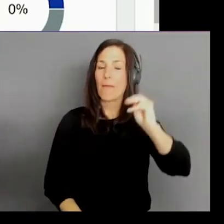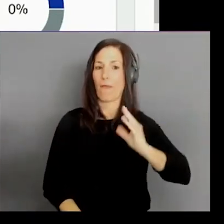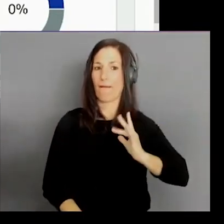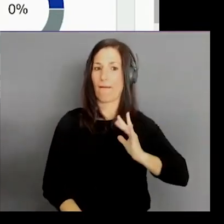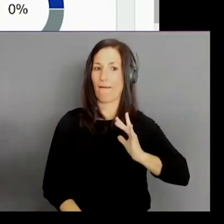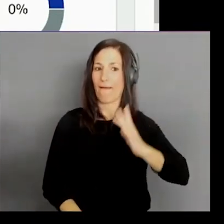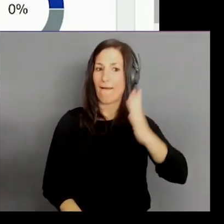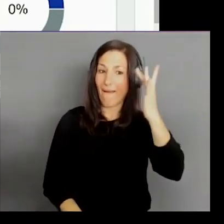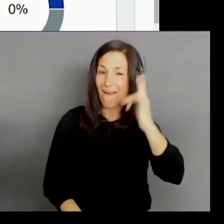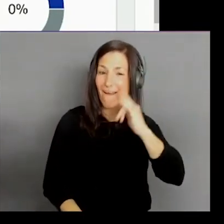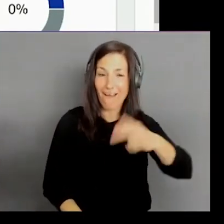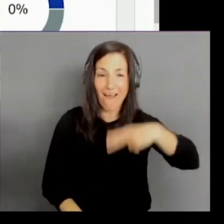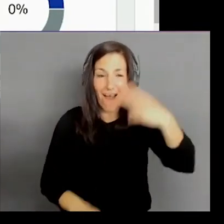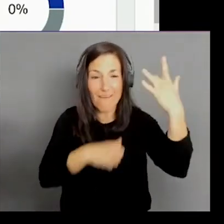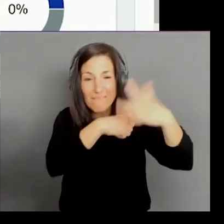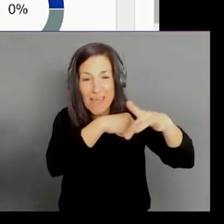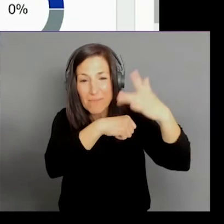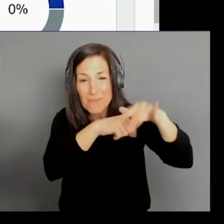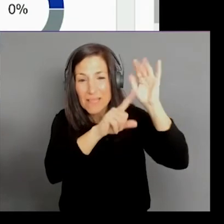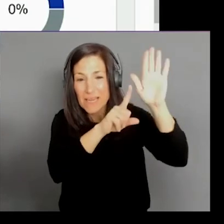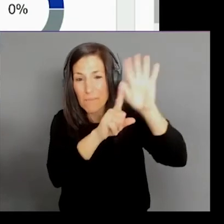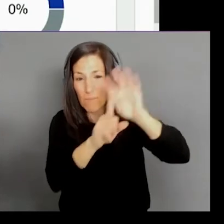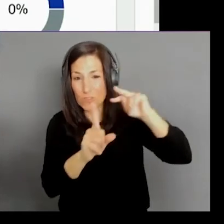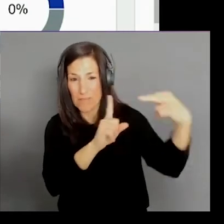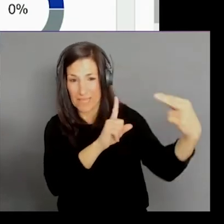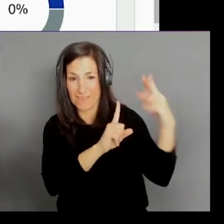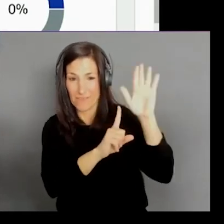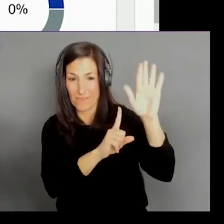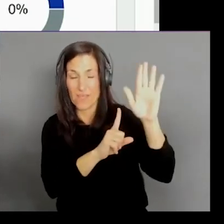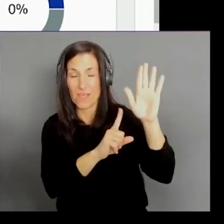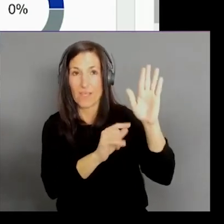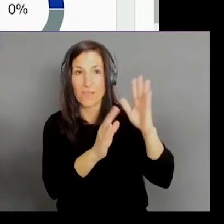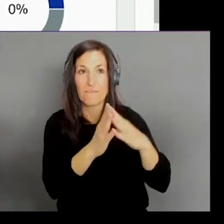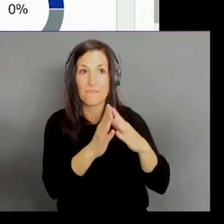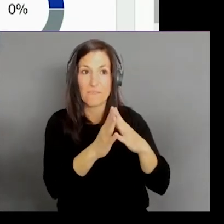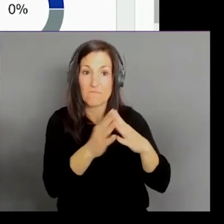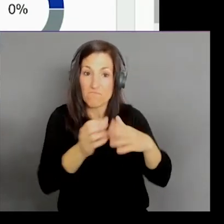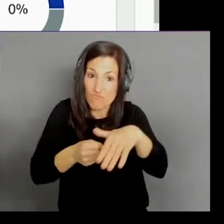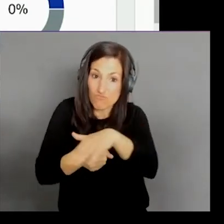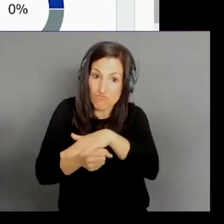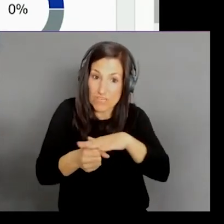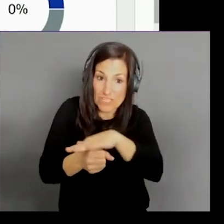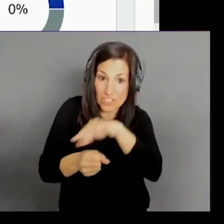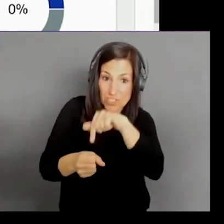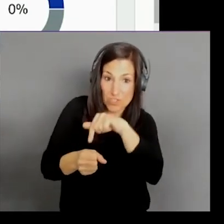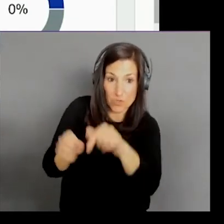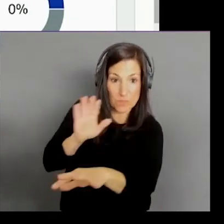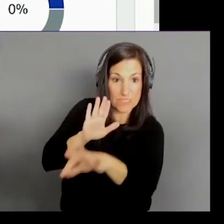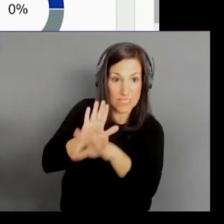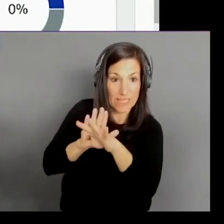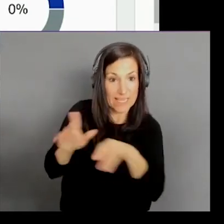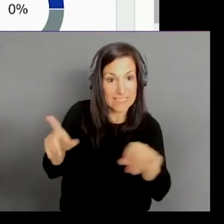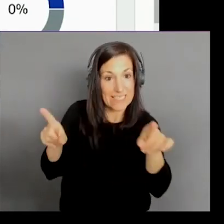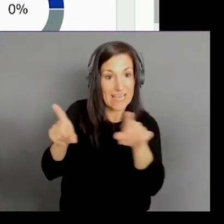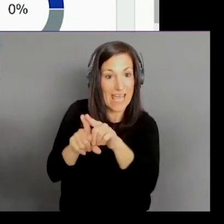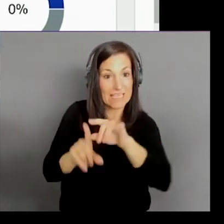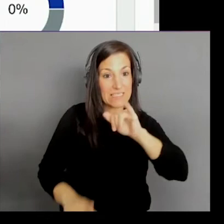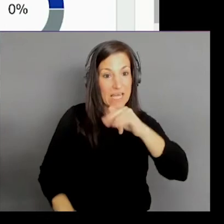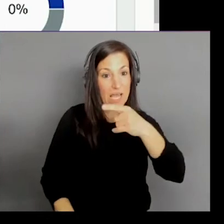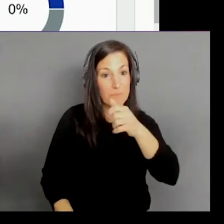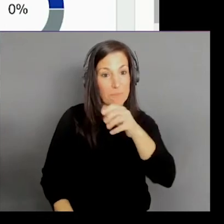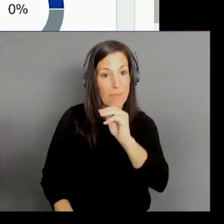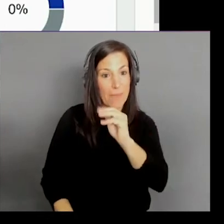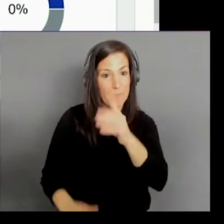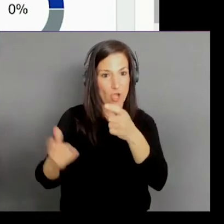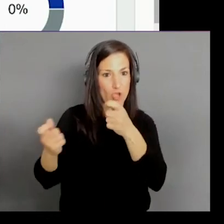availability perspective, that the region that you selected as your Ipam control plane region, so